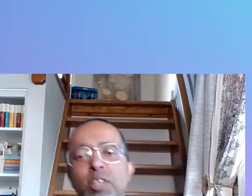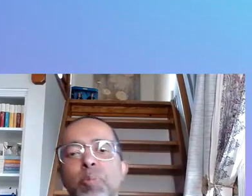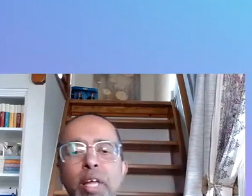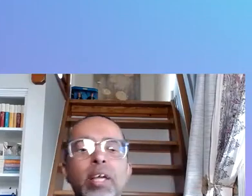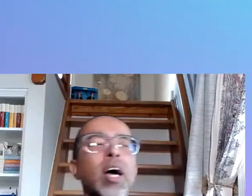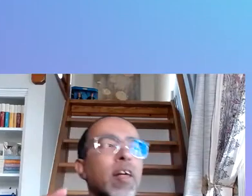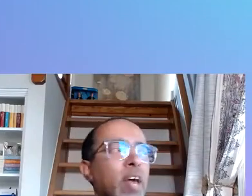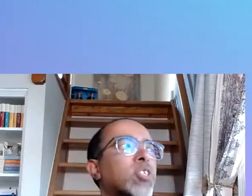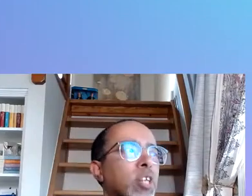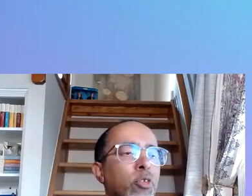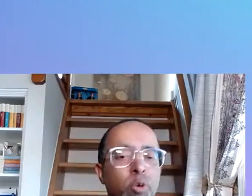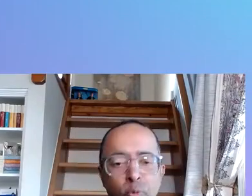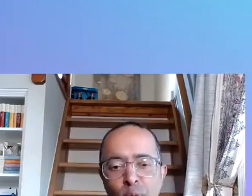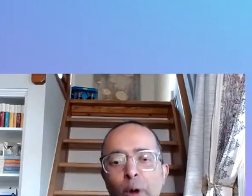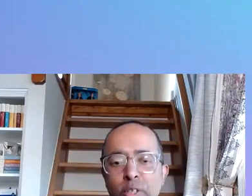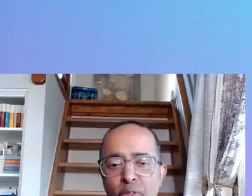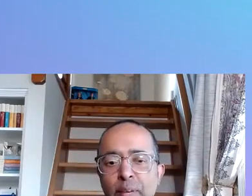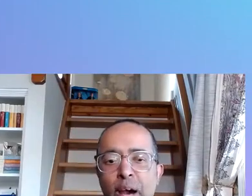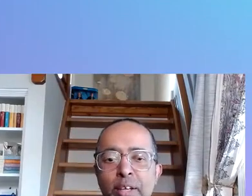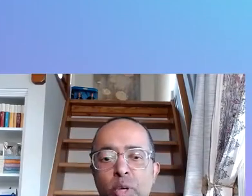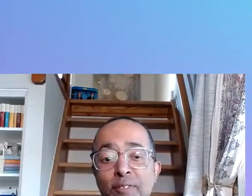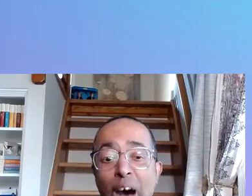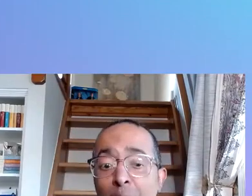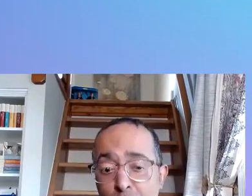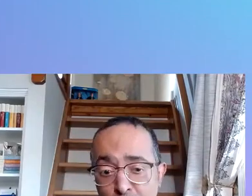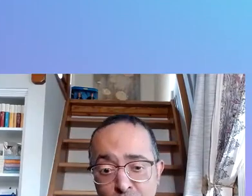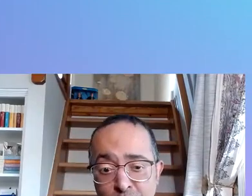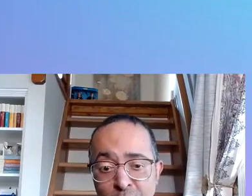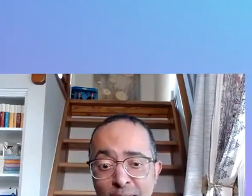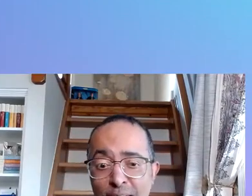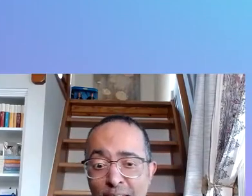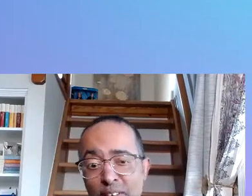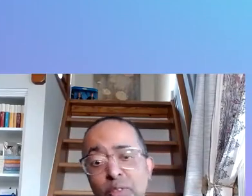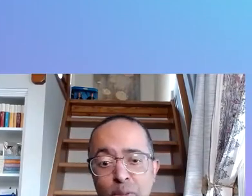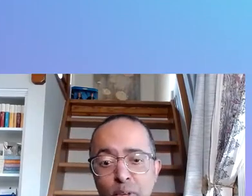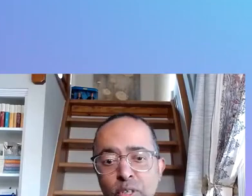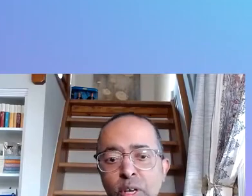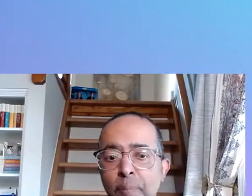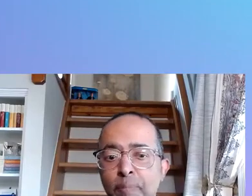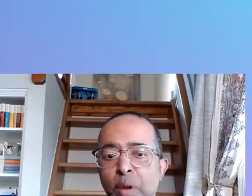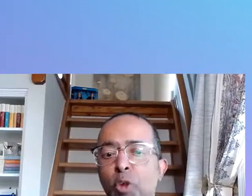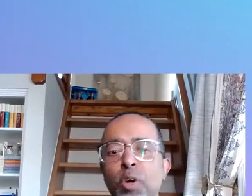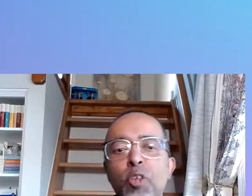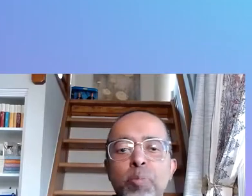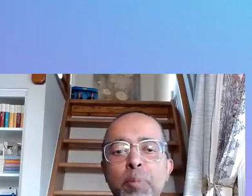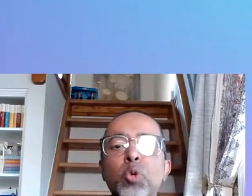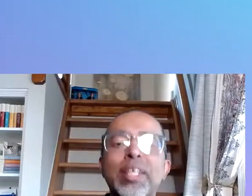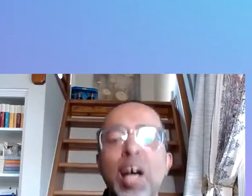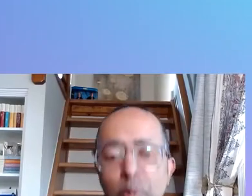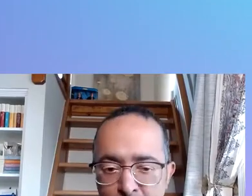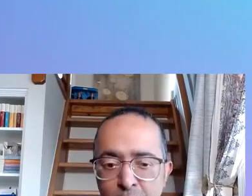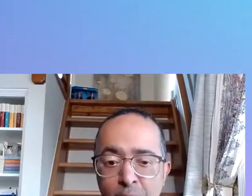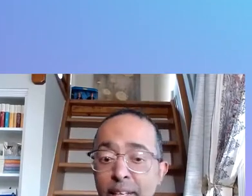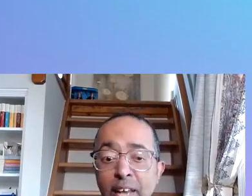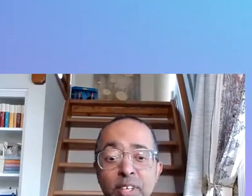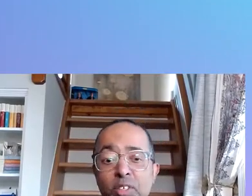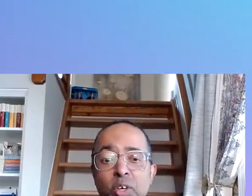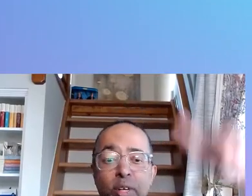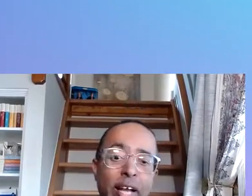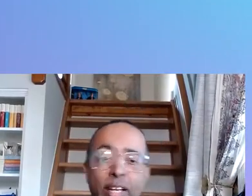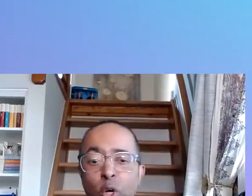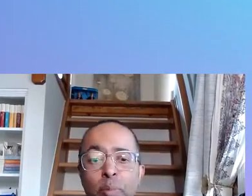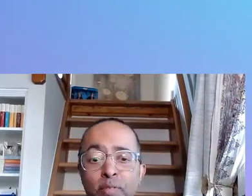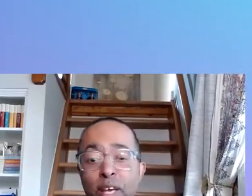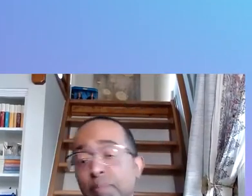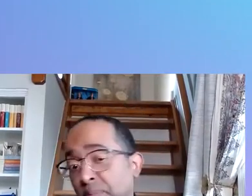extreme case. But like that is another route to think about is, okay, if I personally can't deal with this person, are there other people who can help me? And not even